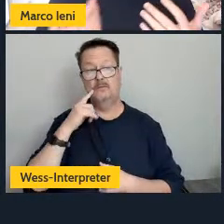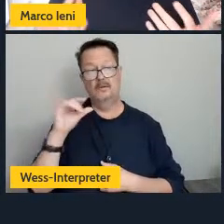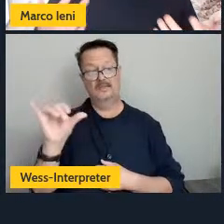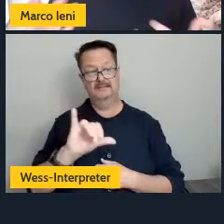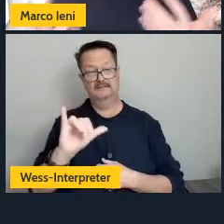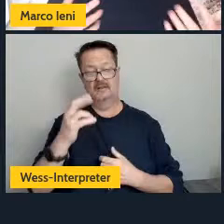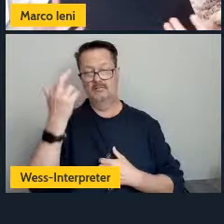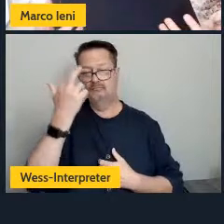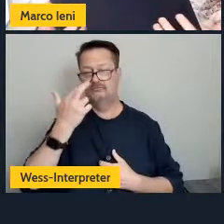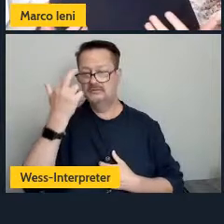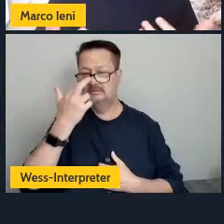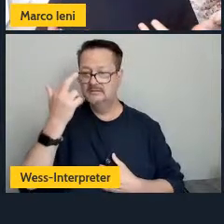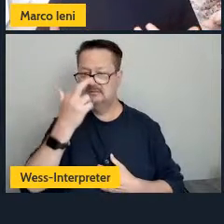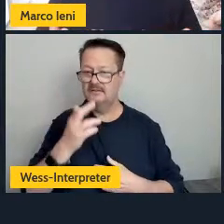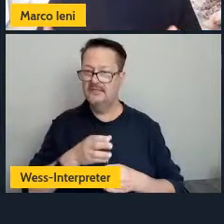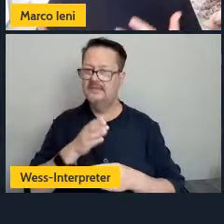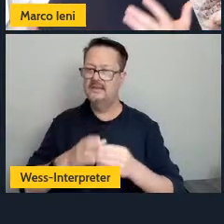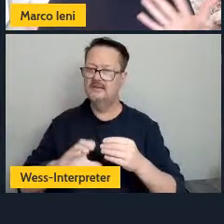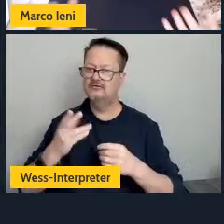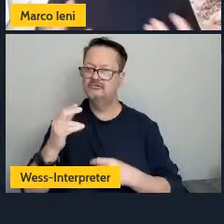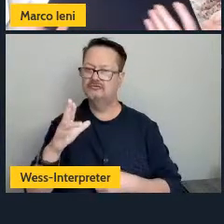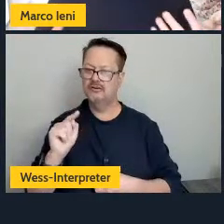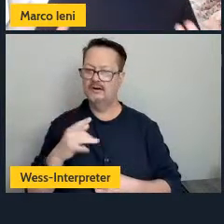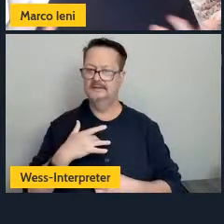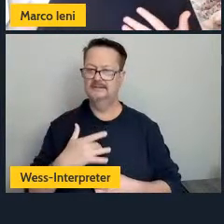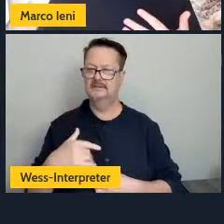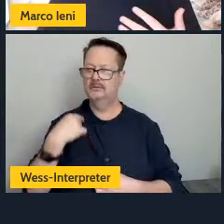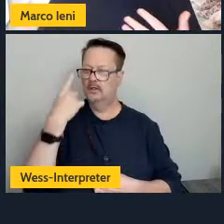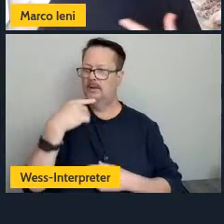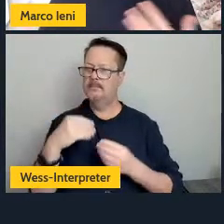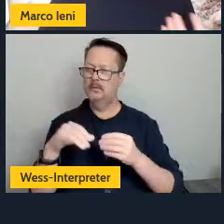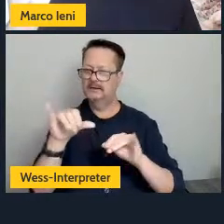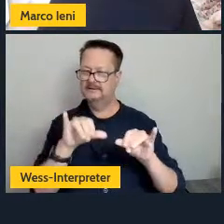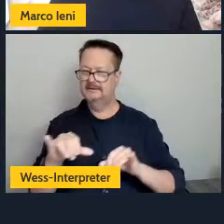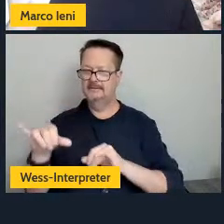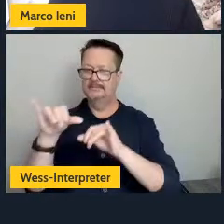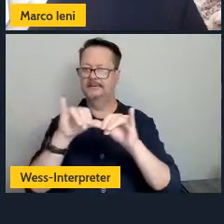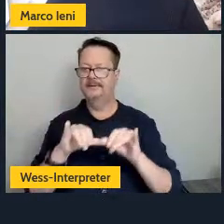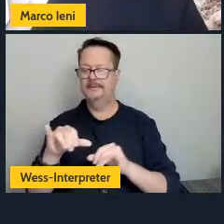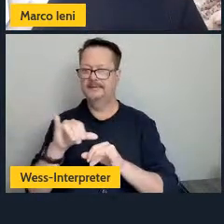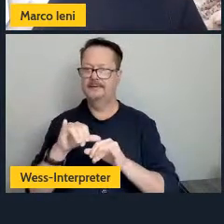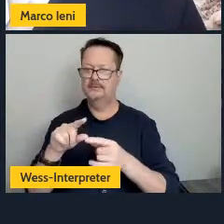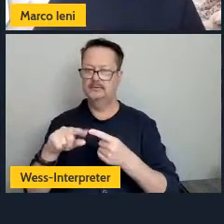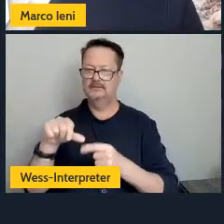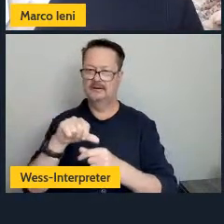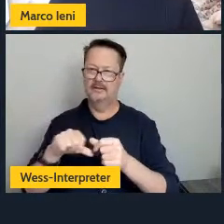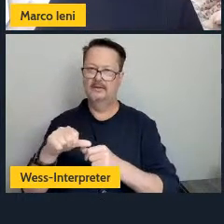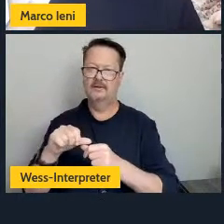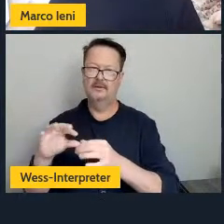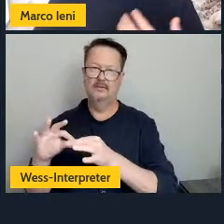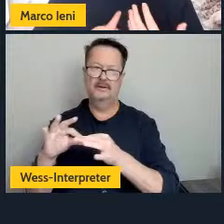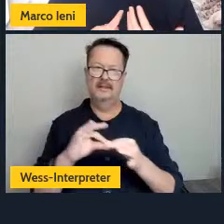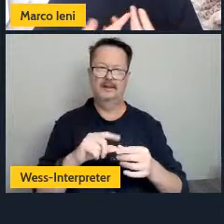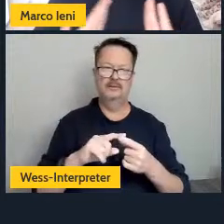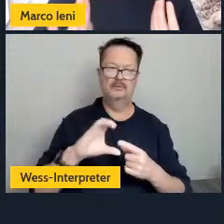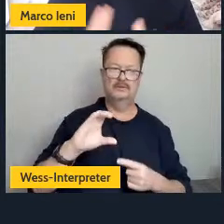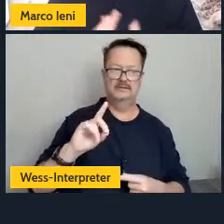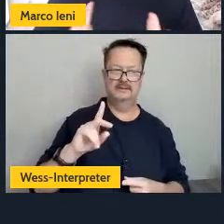reason, Helm charts tend to look more similar between each other with respect to CDKs,